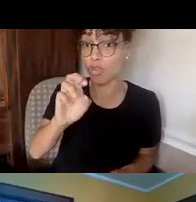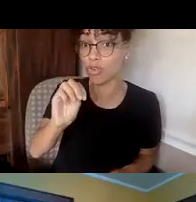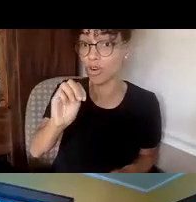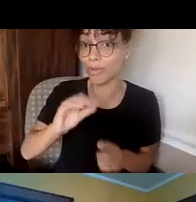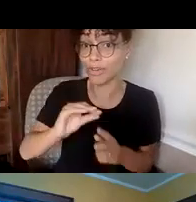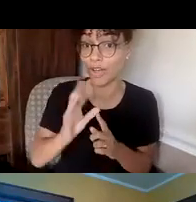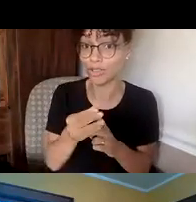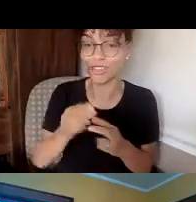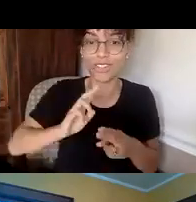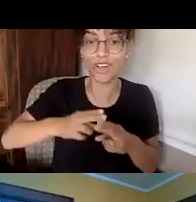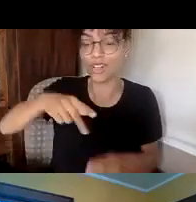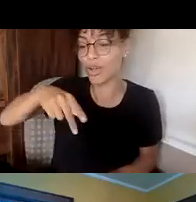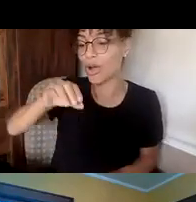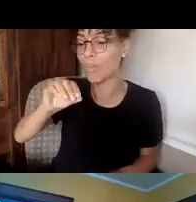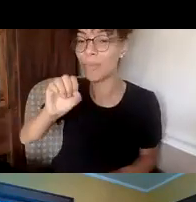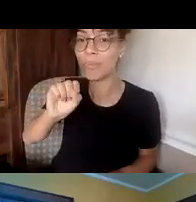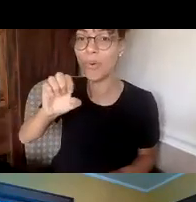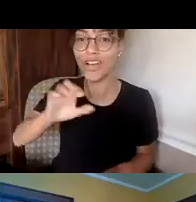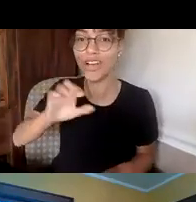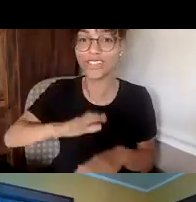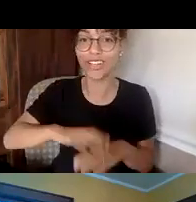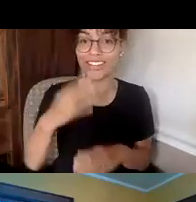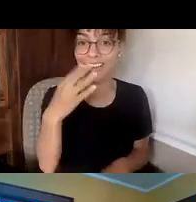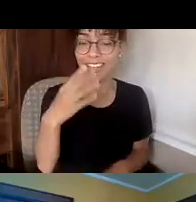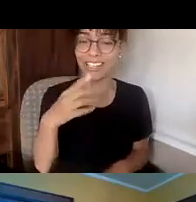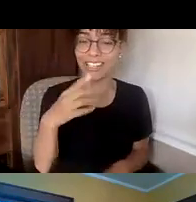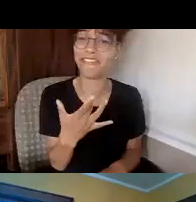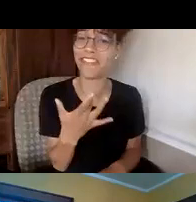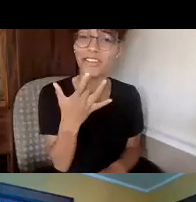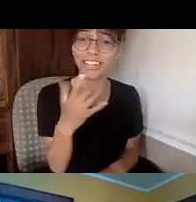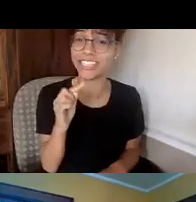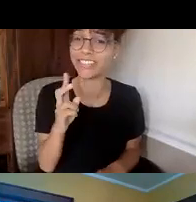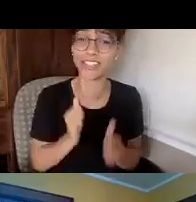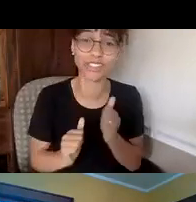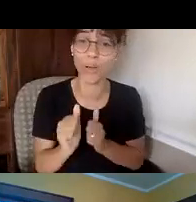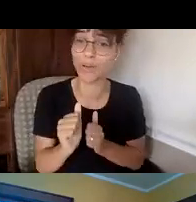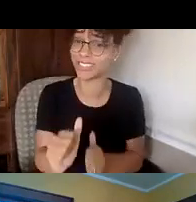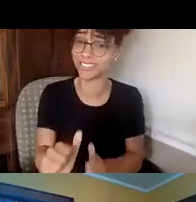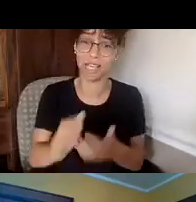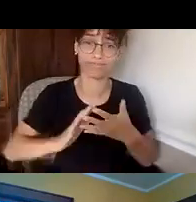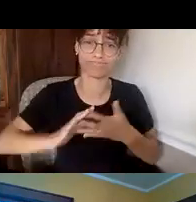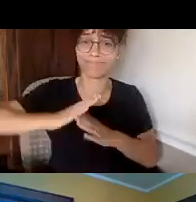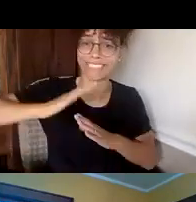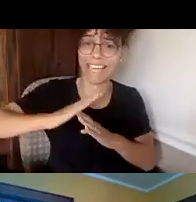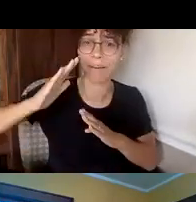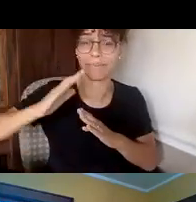Netflix, which it's one of my favorite shows, hands down. Like it's absolutely amazing. But they actually have like,